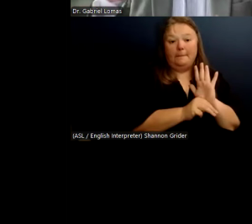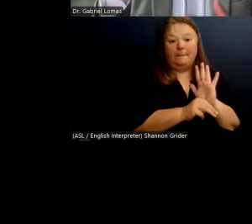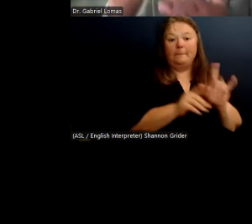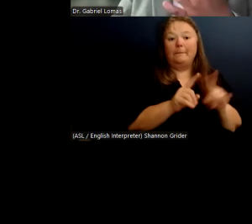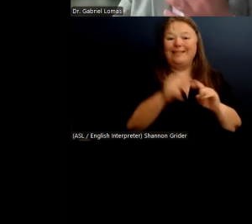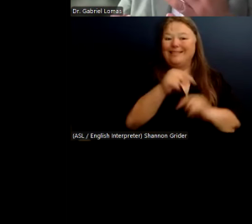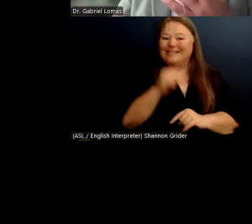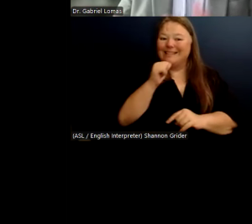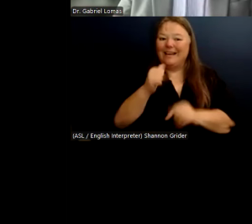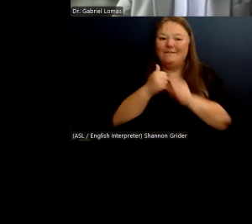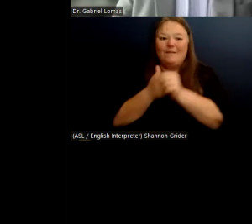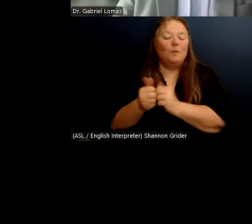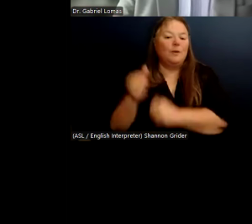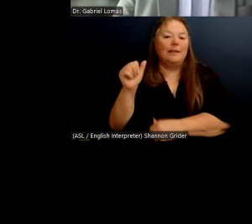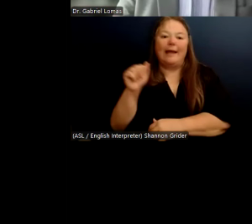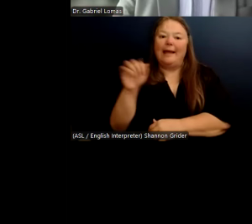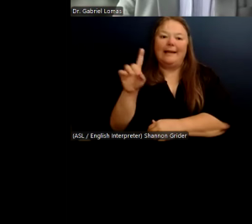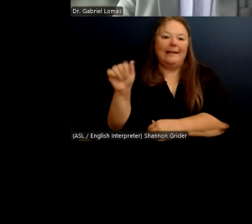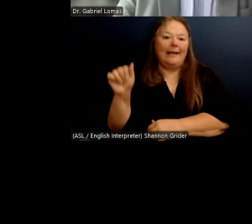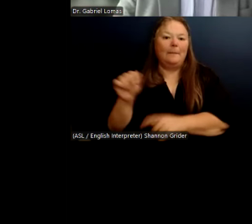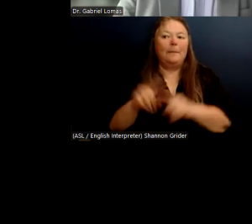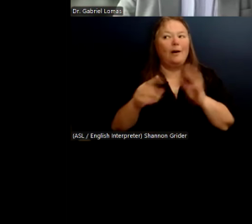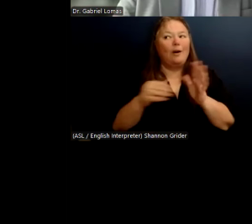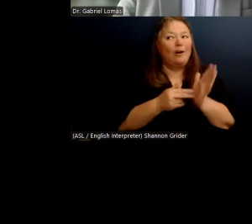seeing is it's often absent. It's often left out of